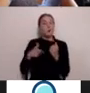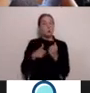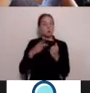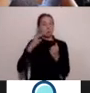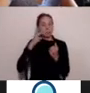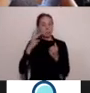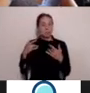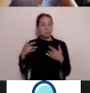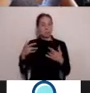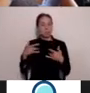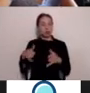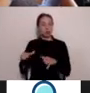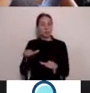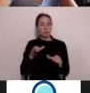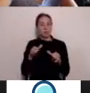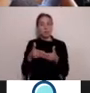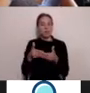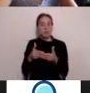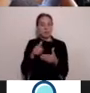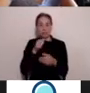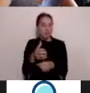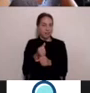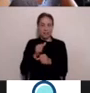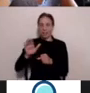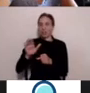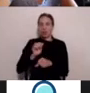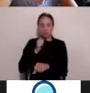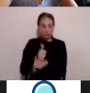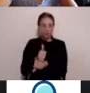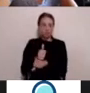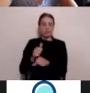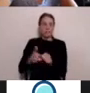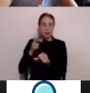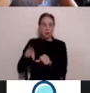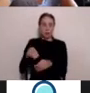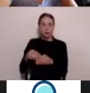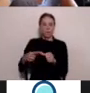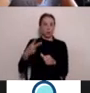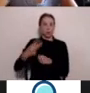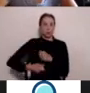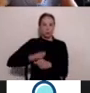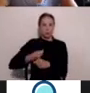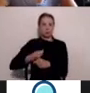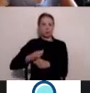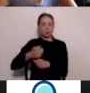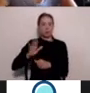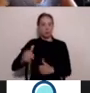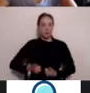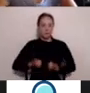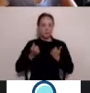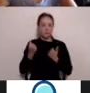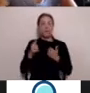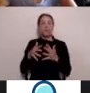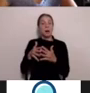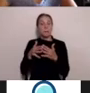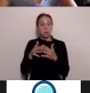their scheduled follow-ups in the first 2 years. And I think the American Academy of Pediatrics has also really pushed out